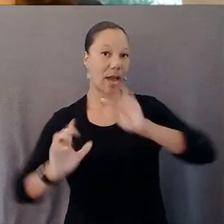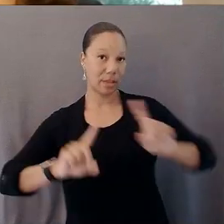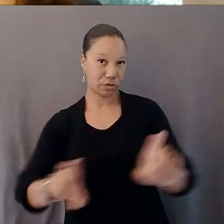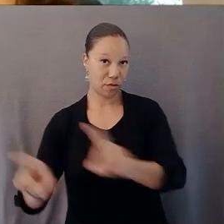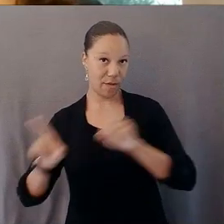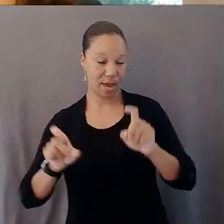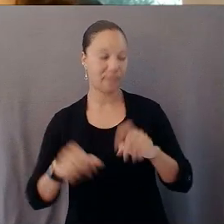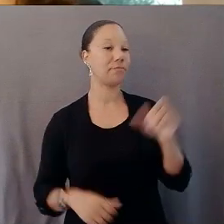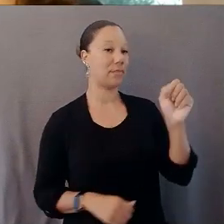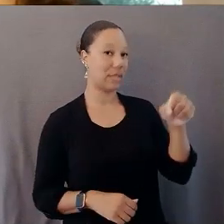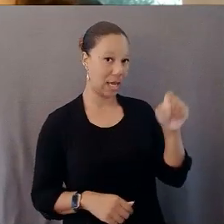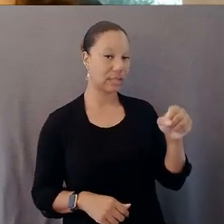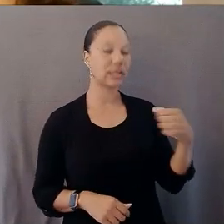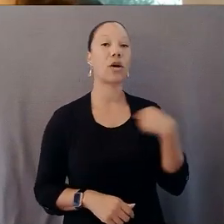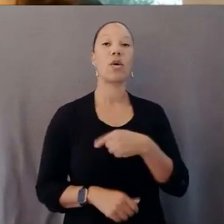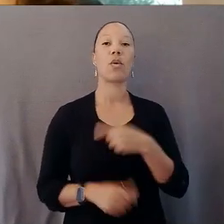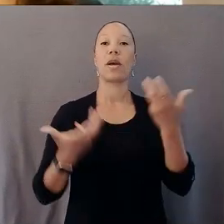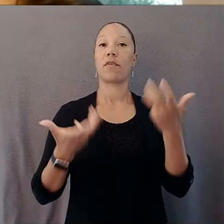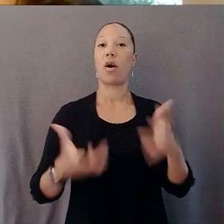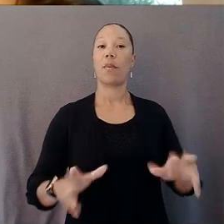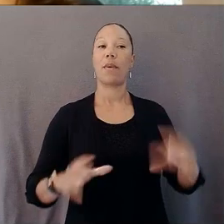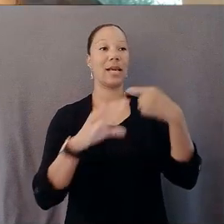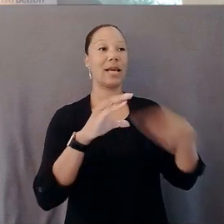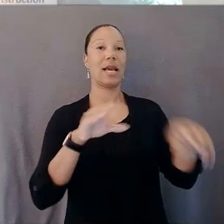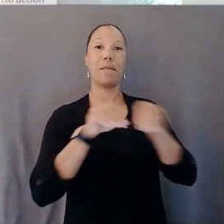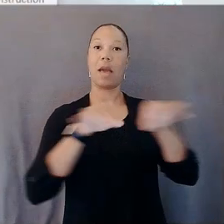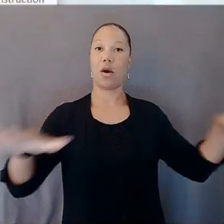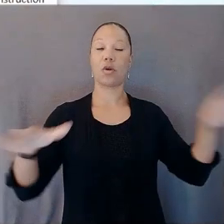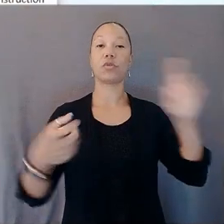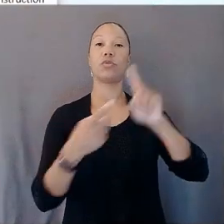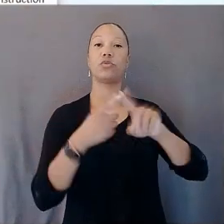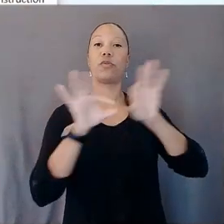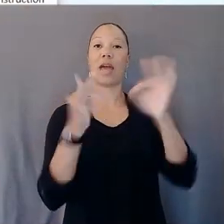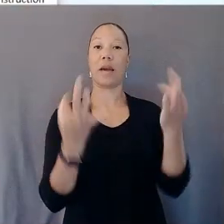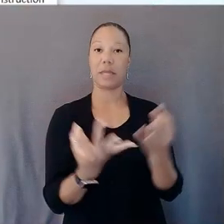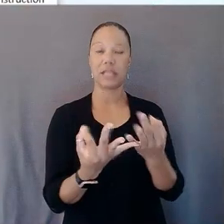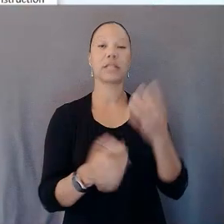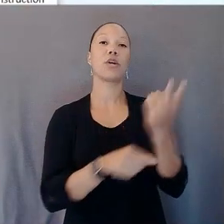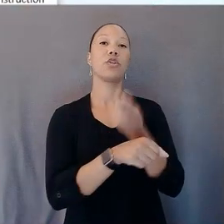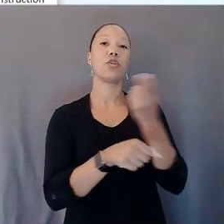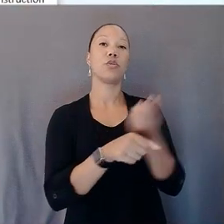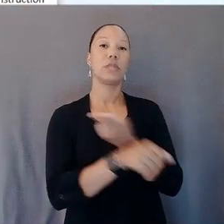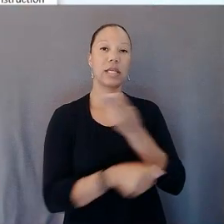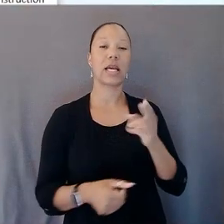so surveys were sent out to all families by email from the following email address: